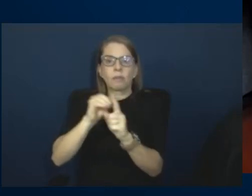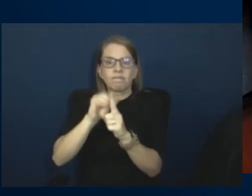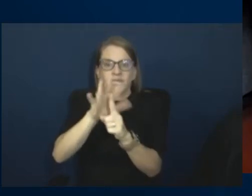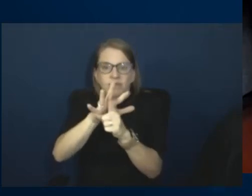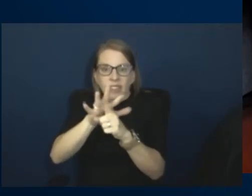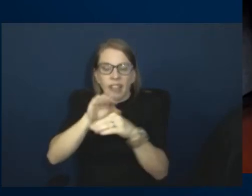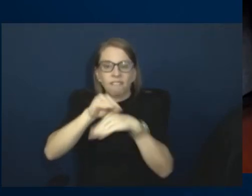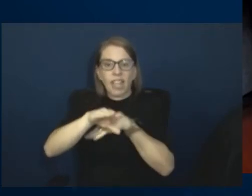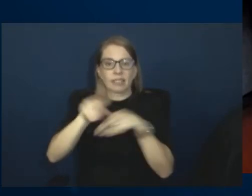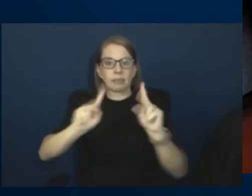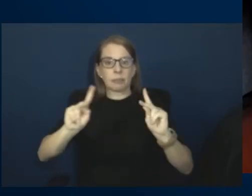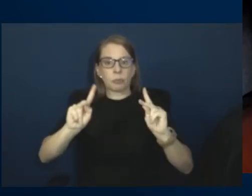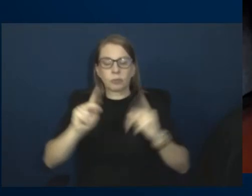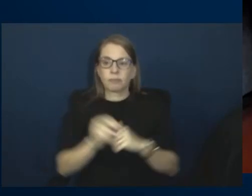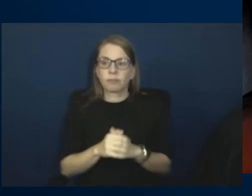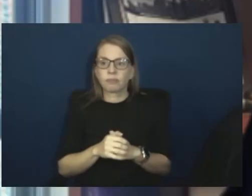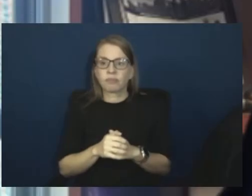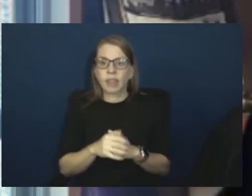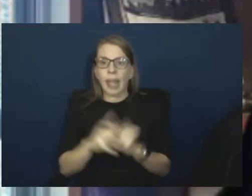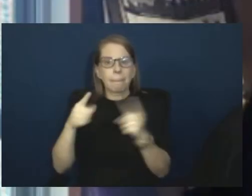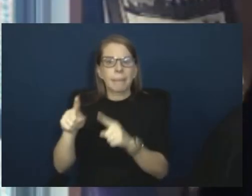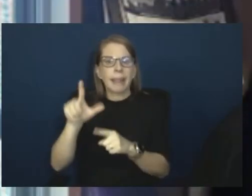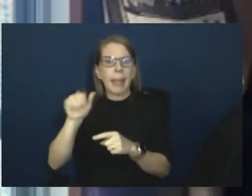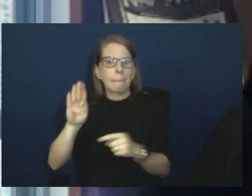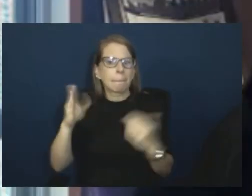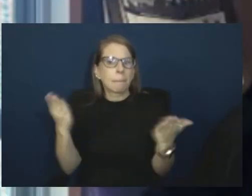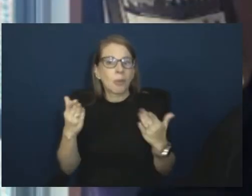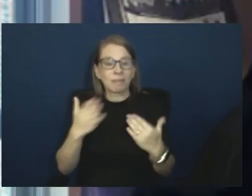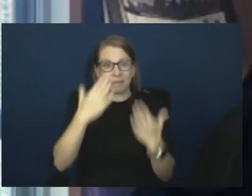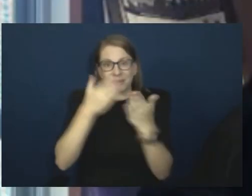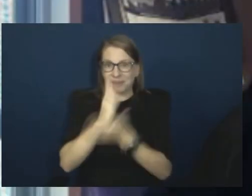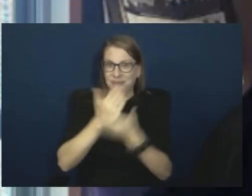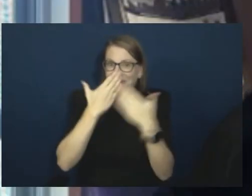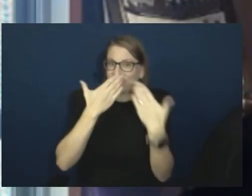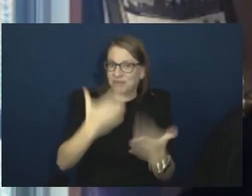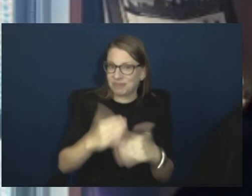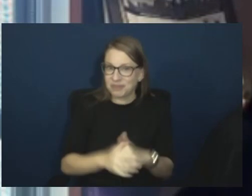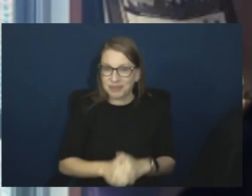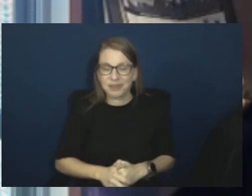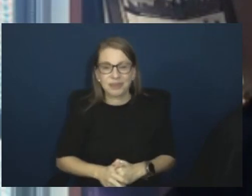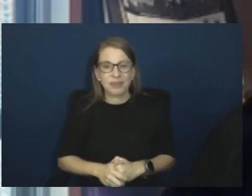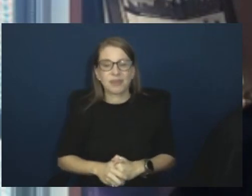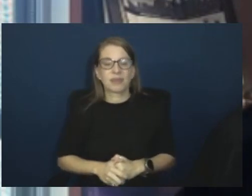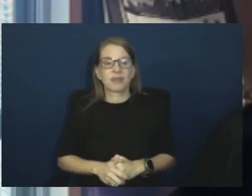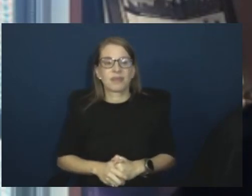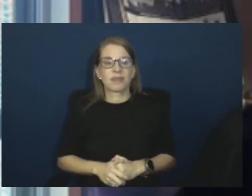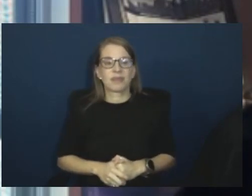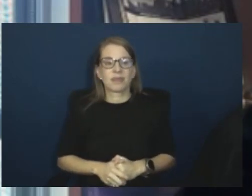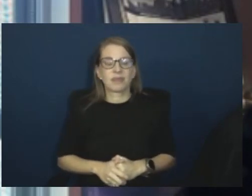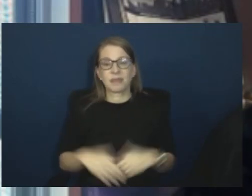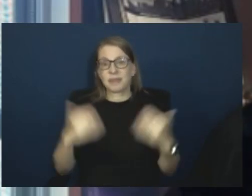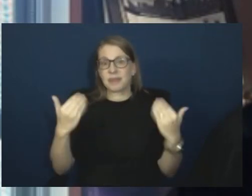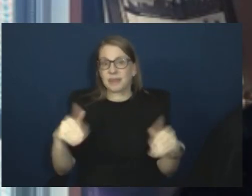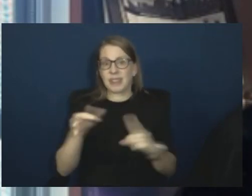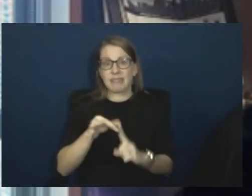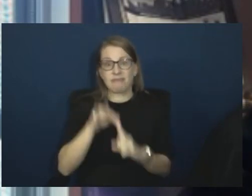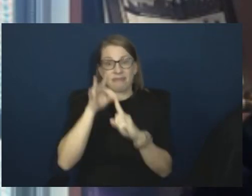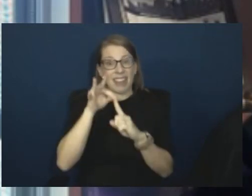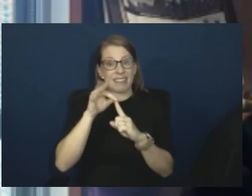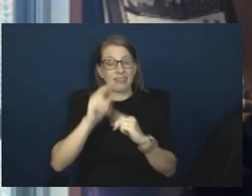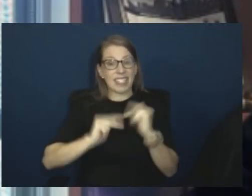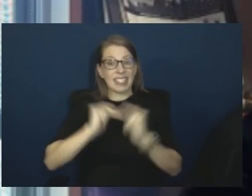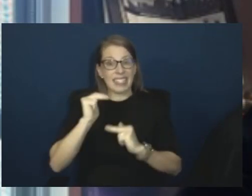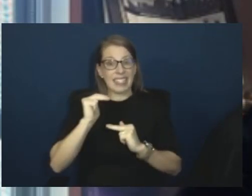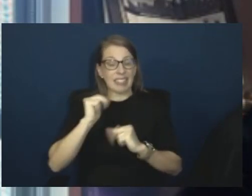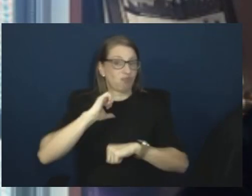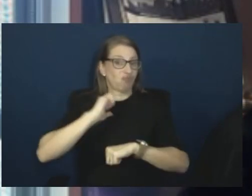all about what's going on inside that lab. All right. Thank you, Jessica. So this is a one-of-a-kind facility anywhere in the